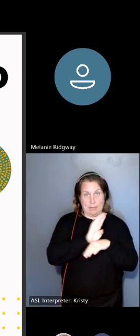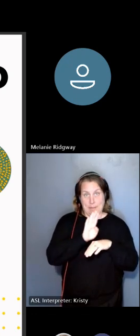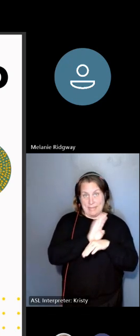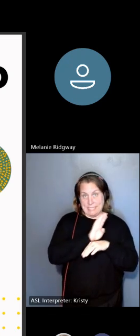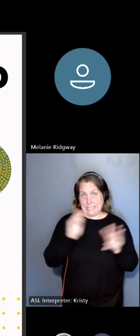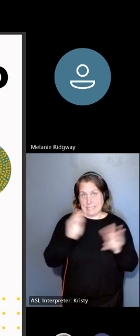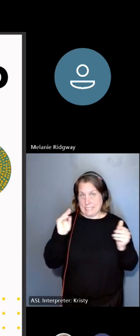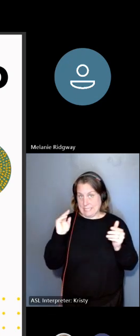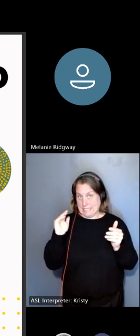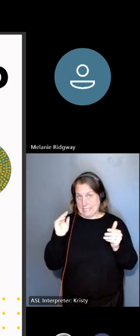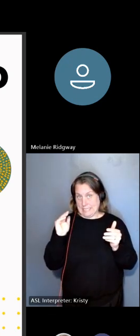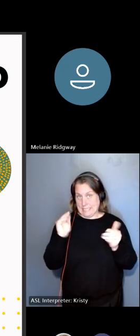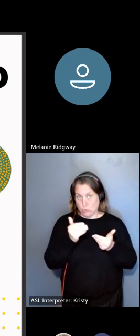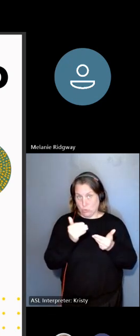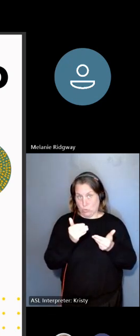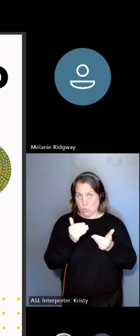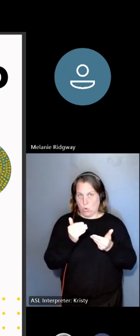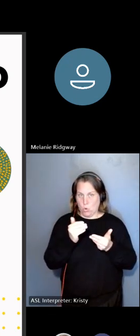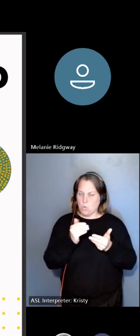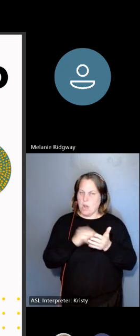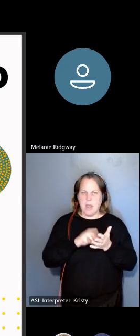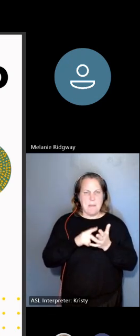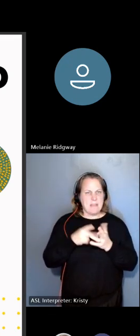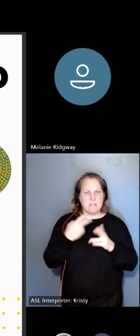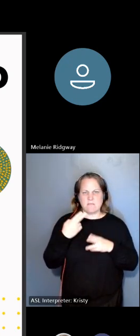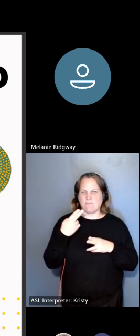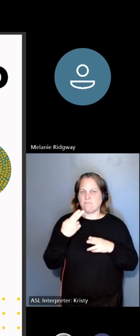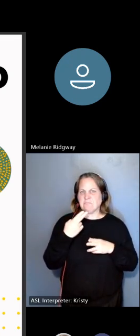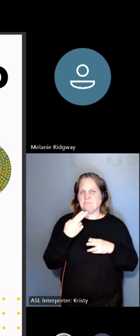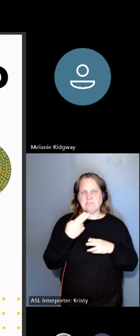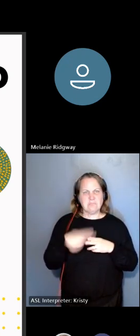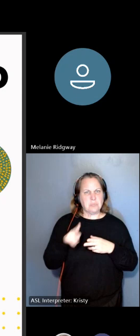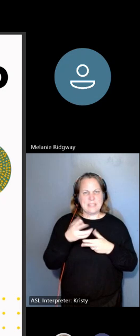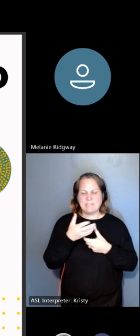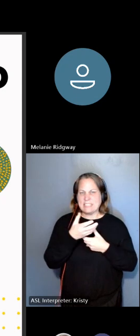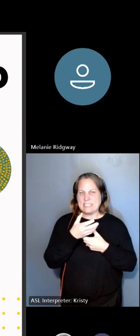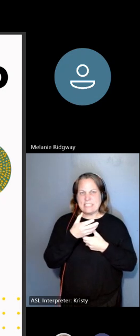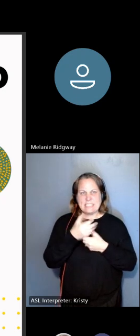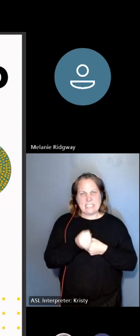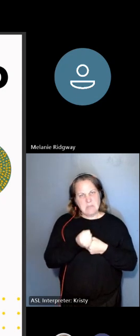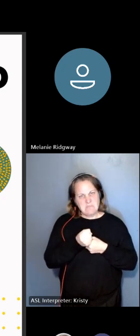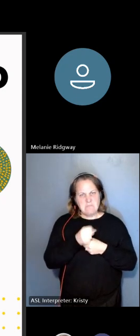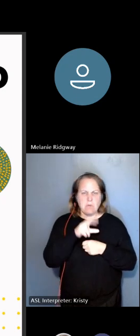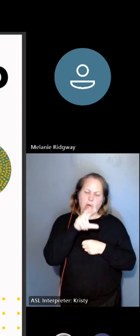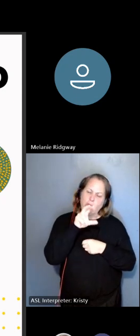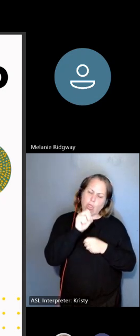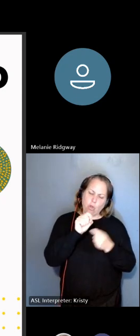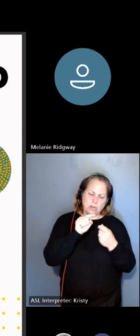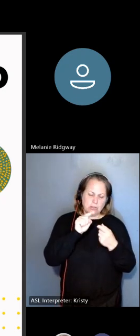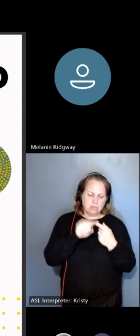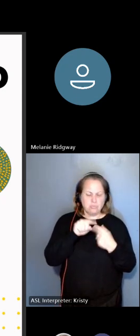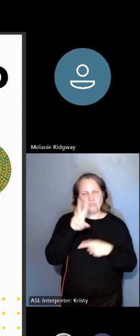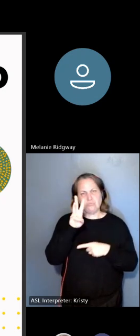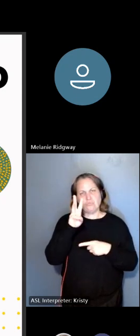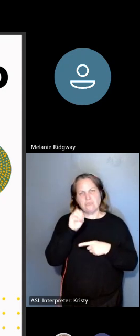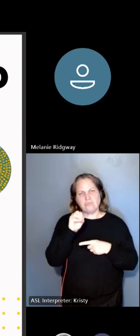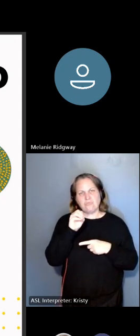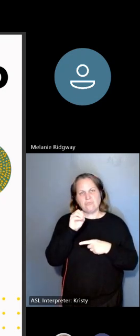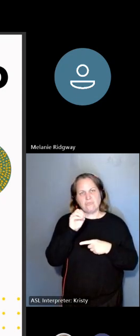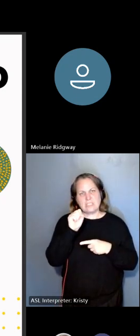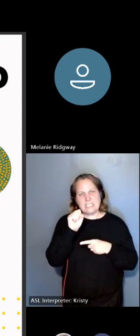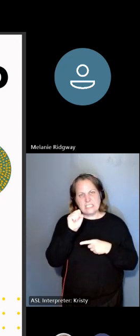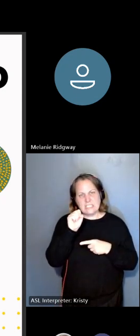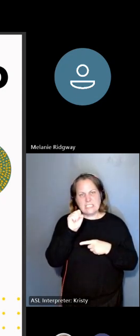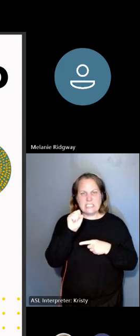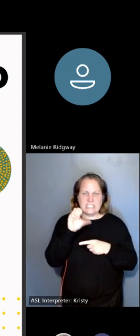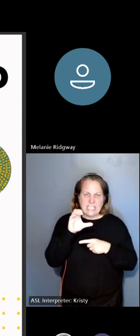is a brief synopsis or summary, 30 to 60 seconds,